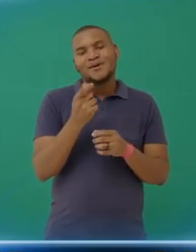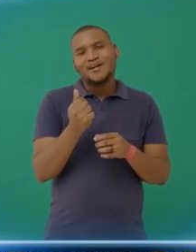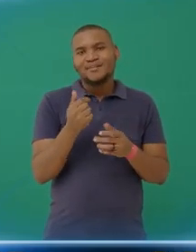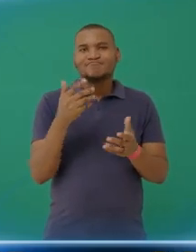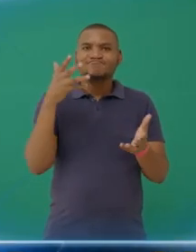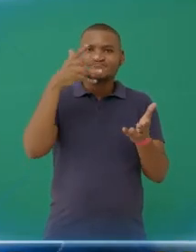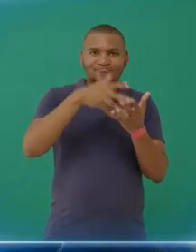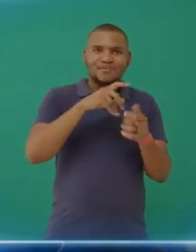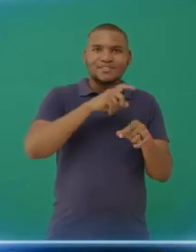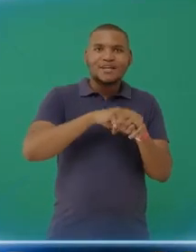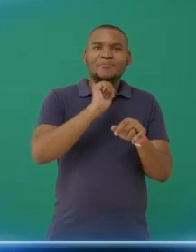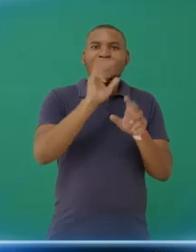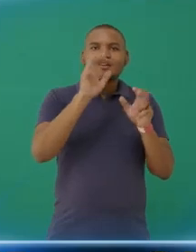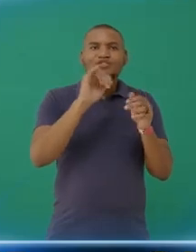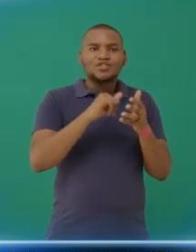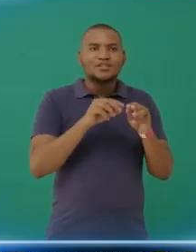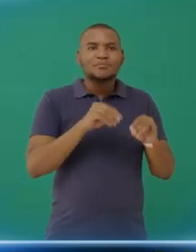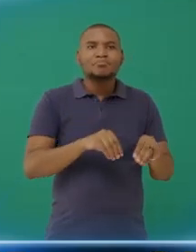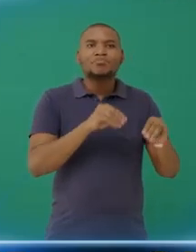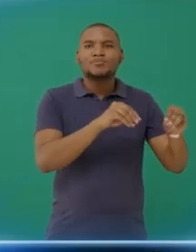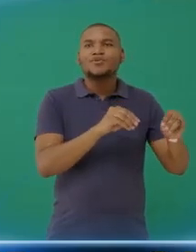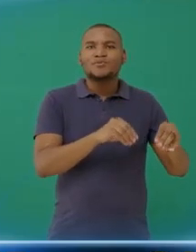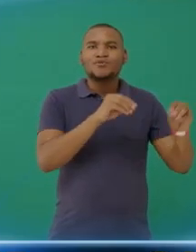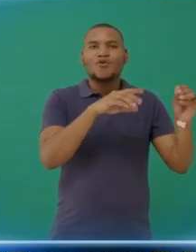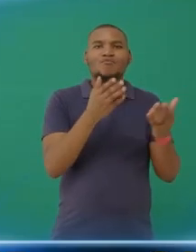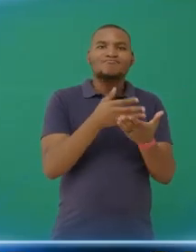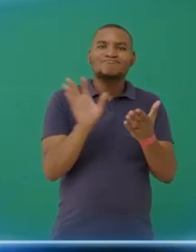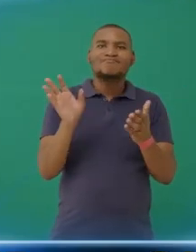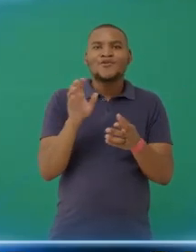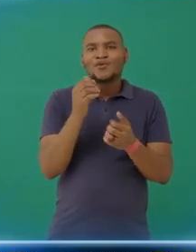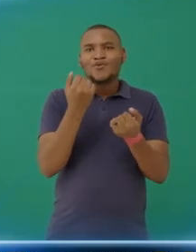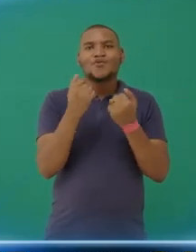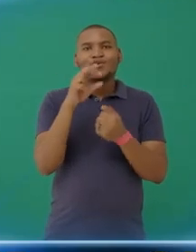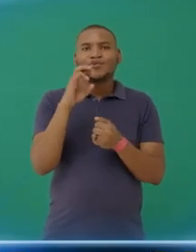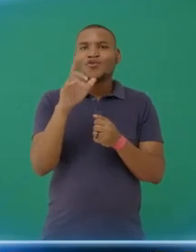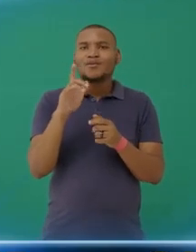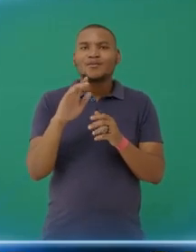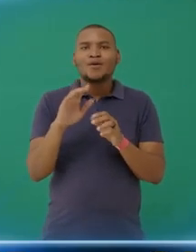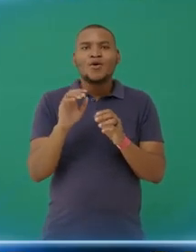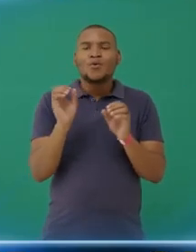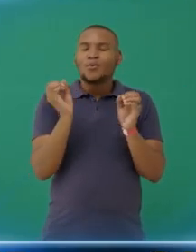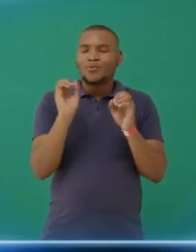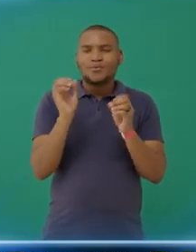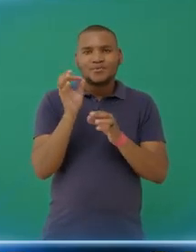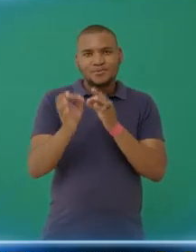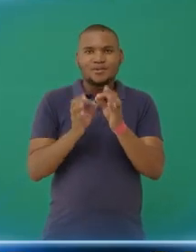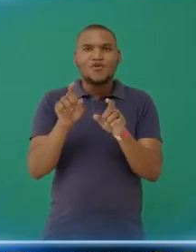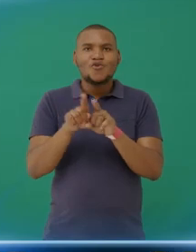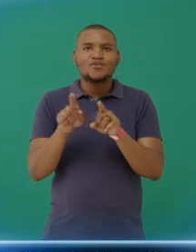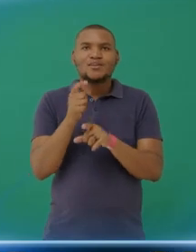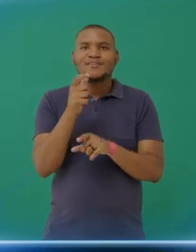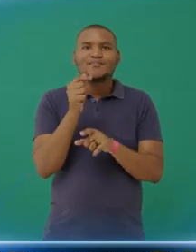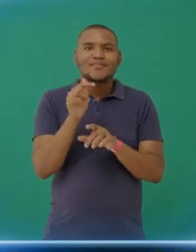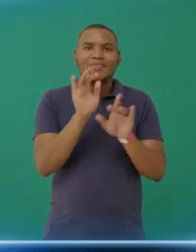then their matters are just postponed or get struck off the roll and nobody gives them any kind of explanation. There's also very little empathy